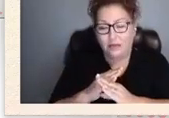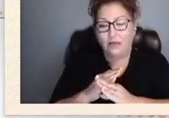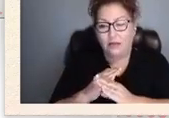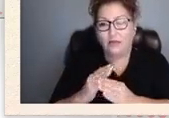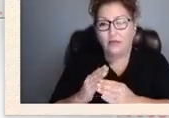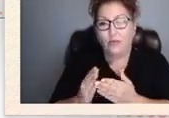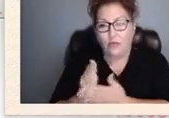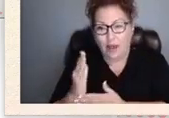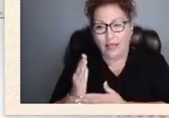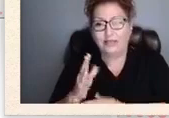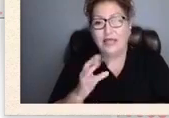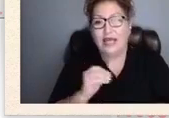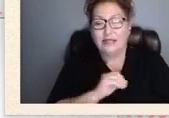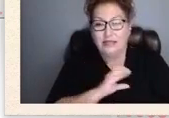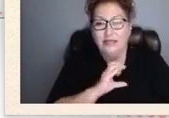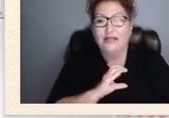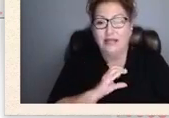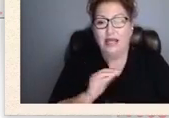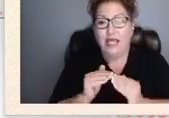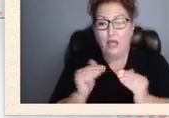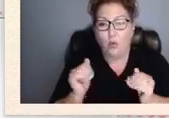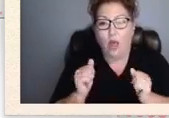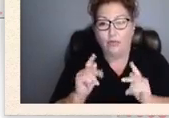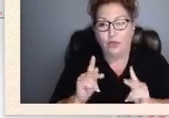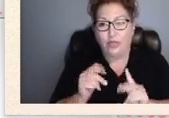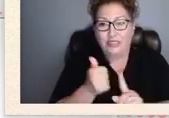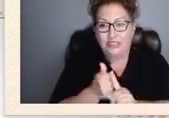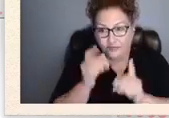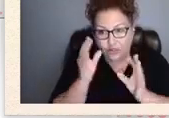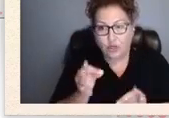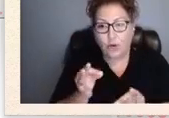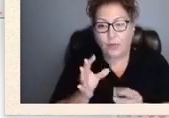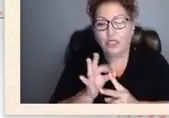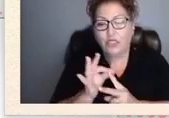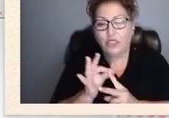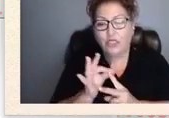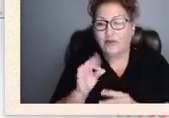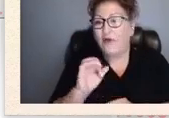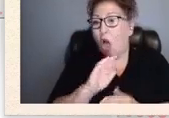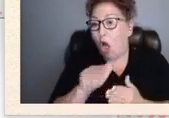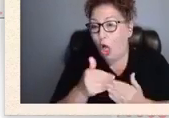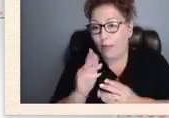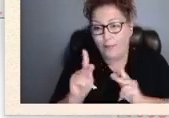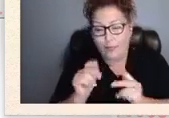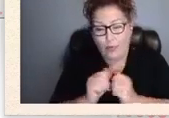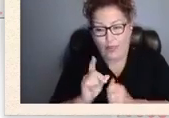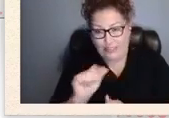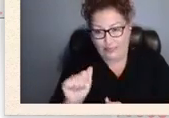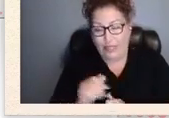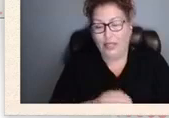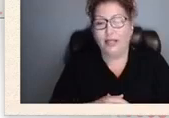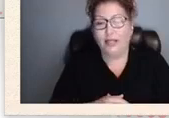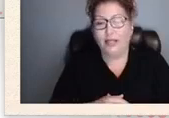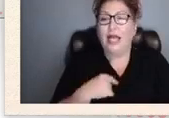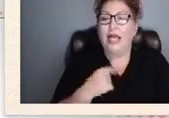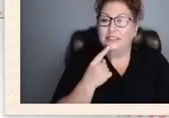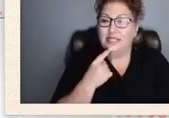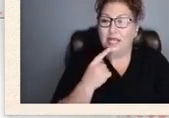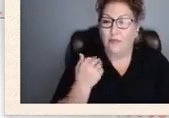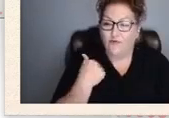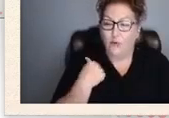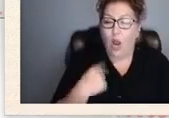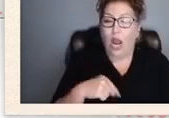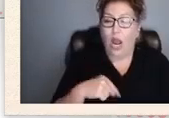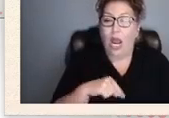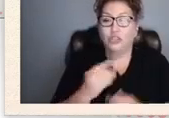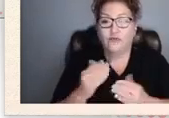dignity and equal opportunities, self-determination, and choices of all people with disabilities. And like I said before, our services remain